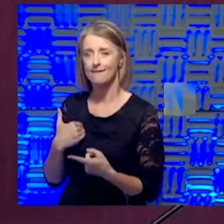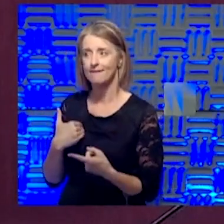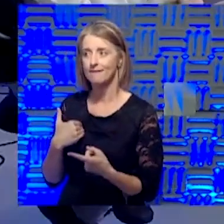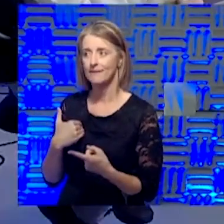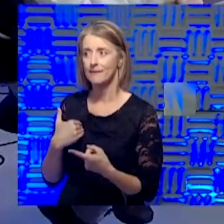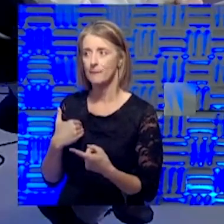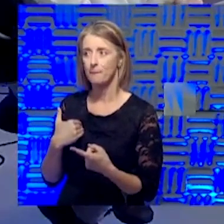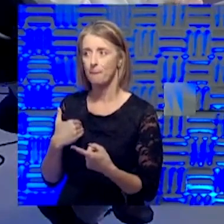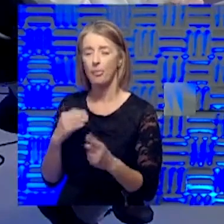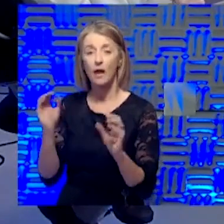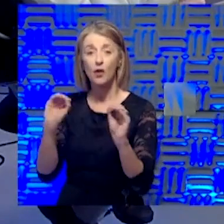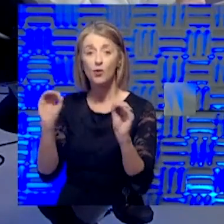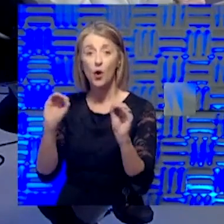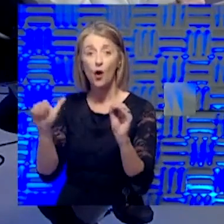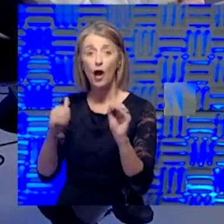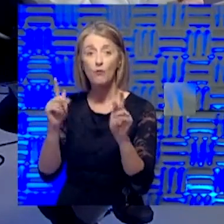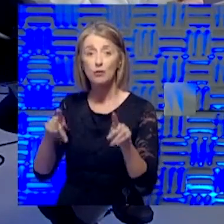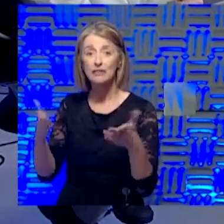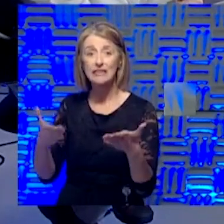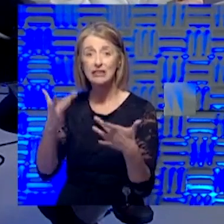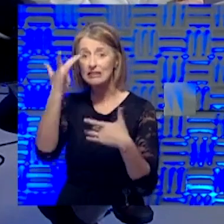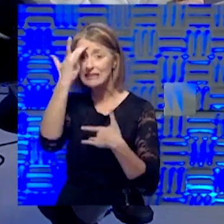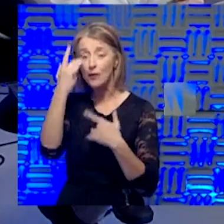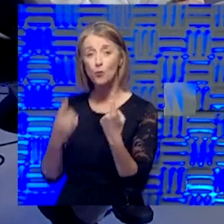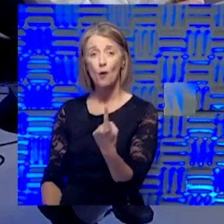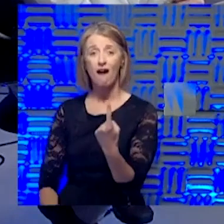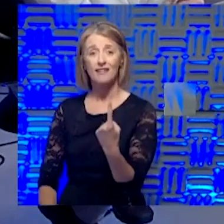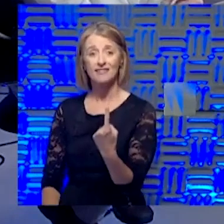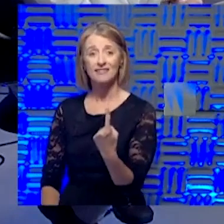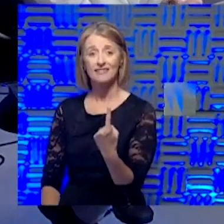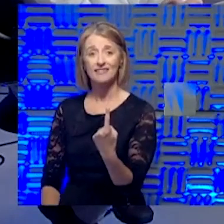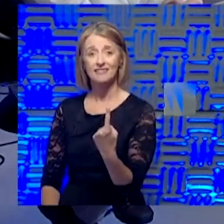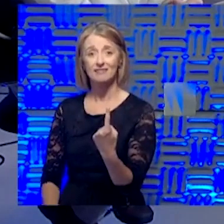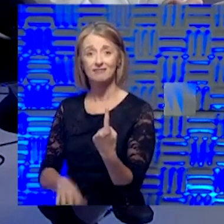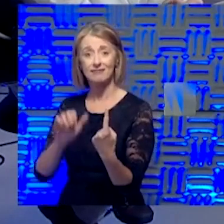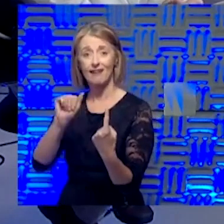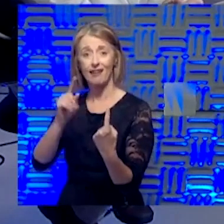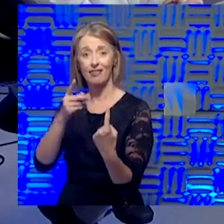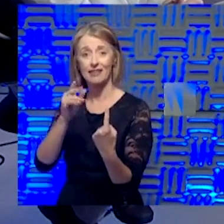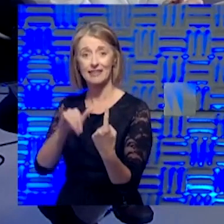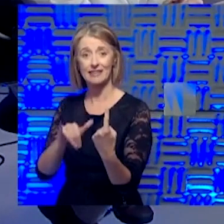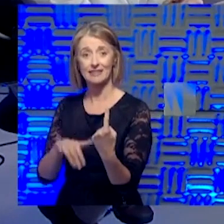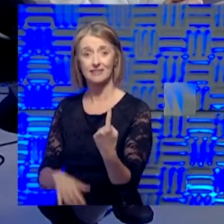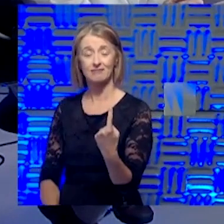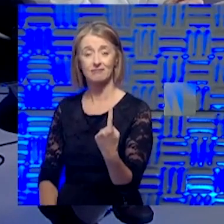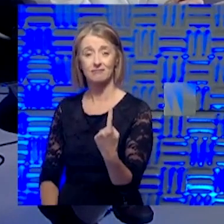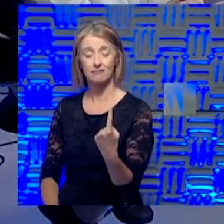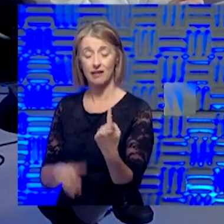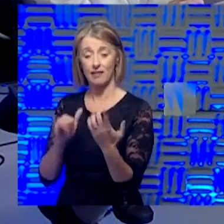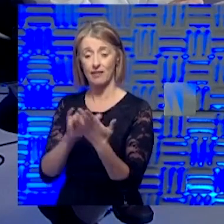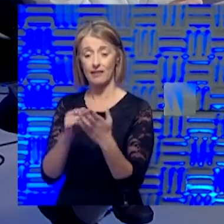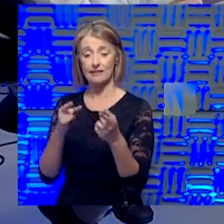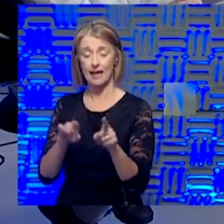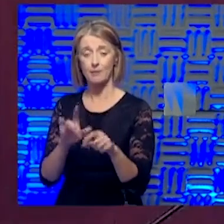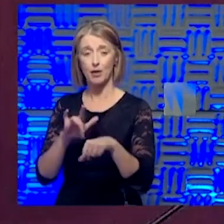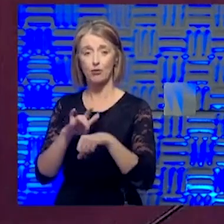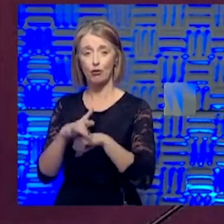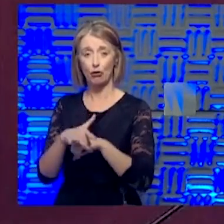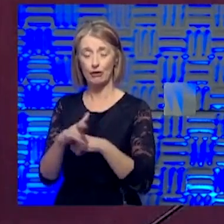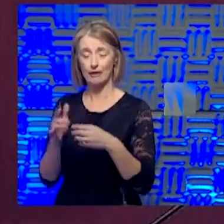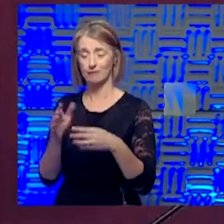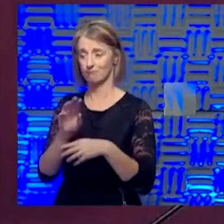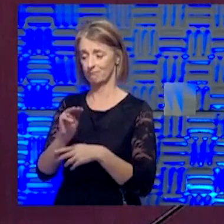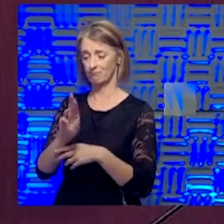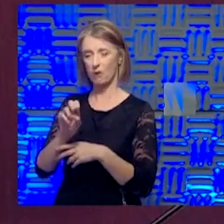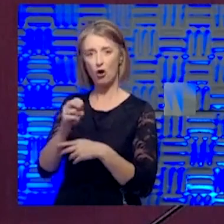And we don't have anybody else down here that got sick. No. Nobody else. No. That's and he was impressive. in some of this happened too, as he said, early, before